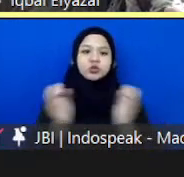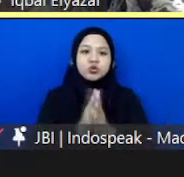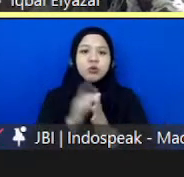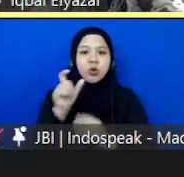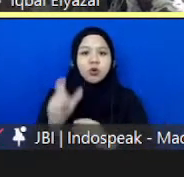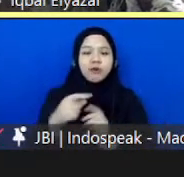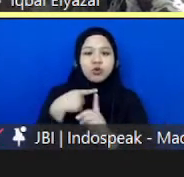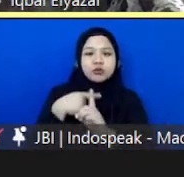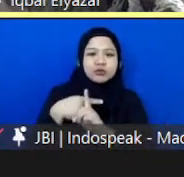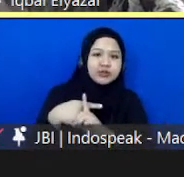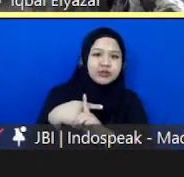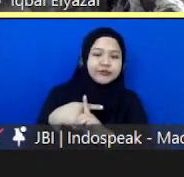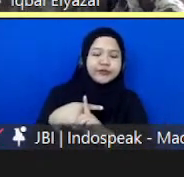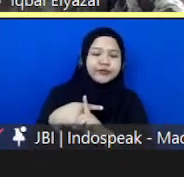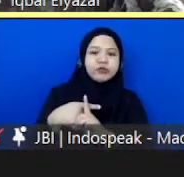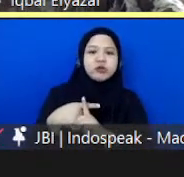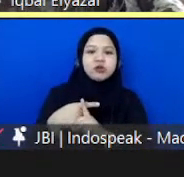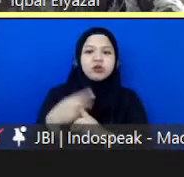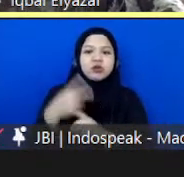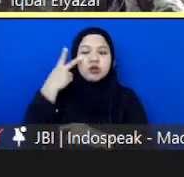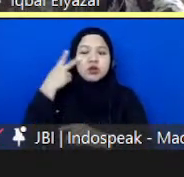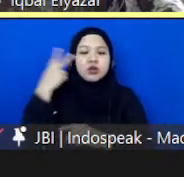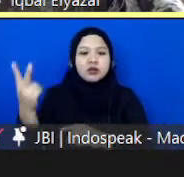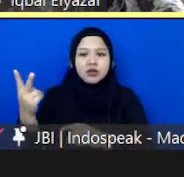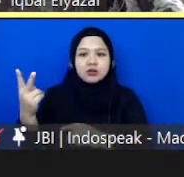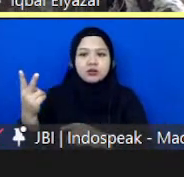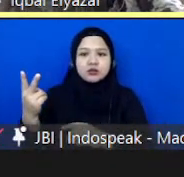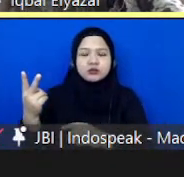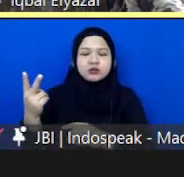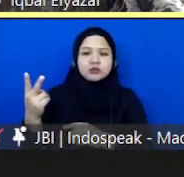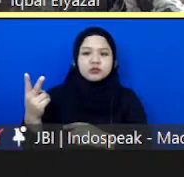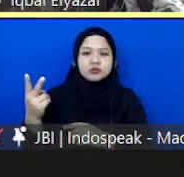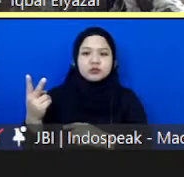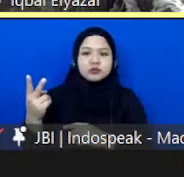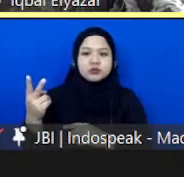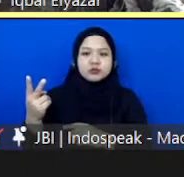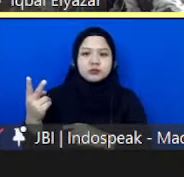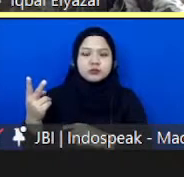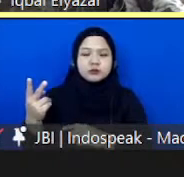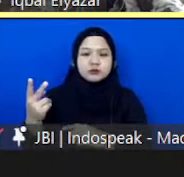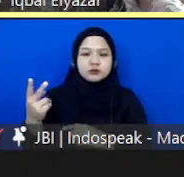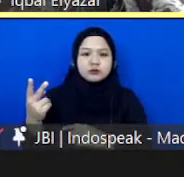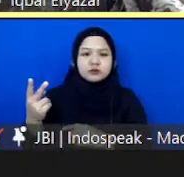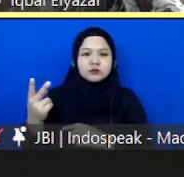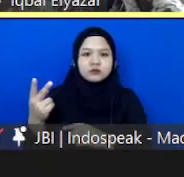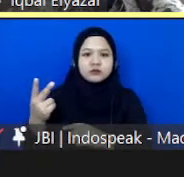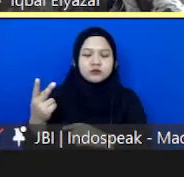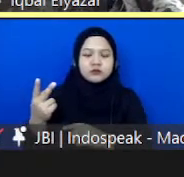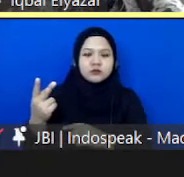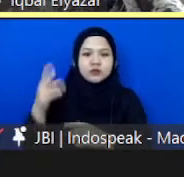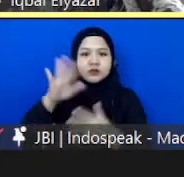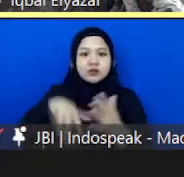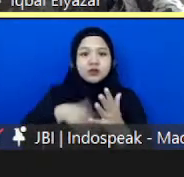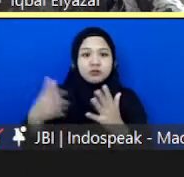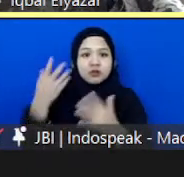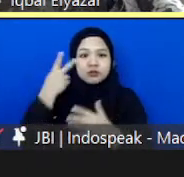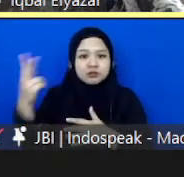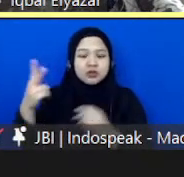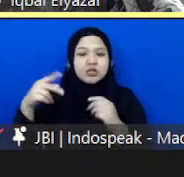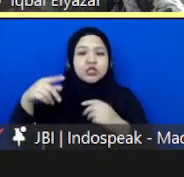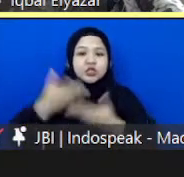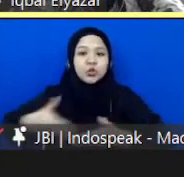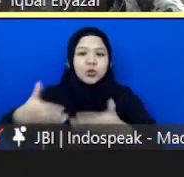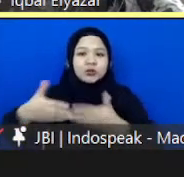and positivity rate. You see from the mid-up table, it shows the current situation, but the below